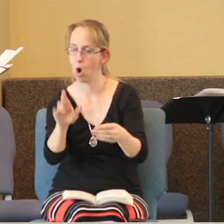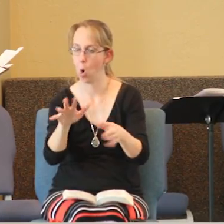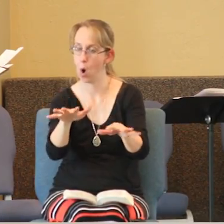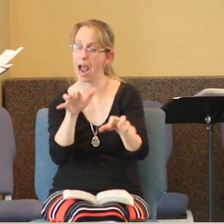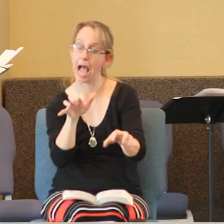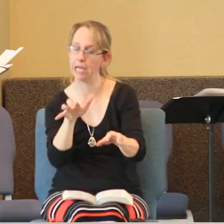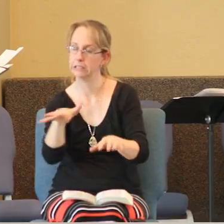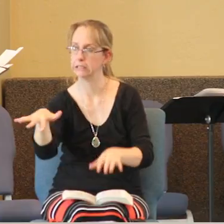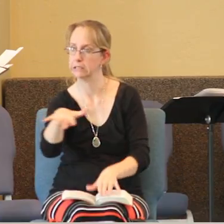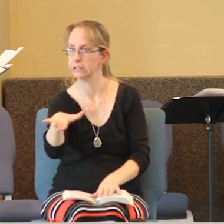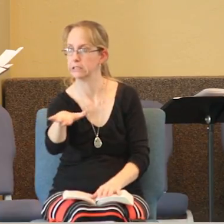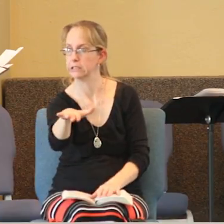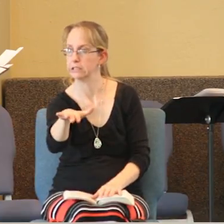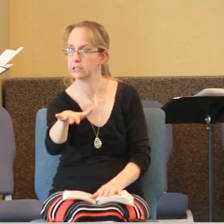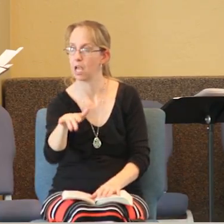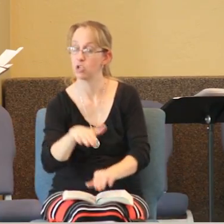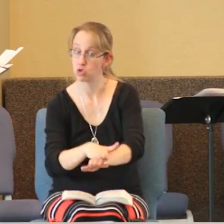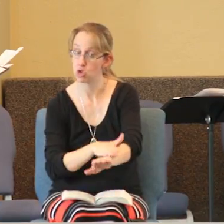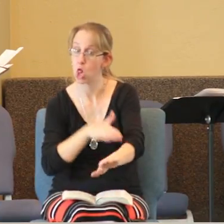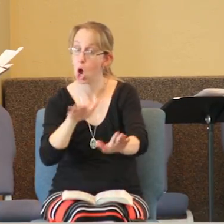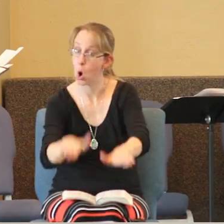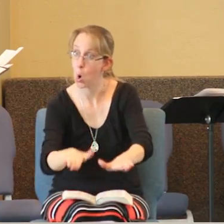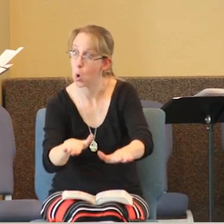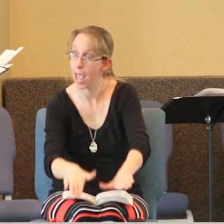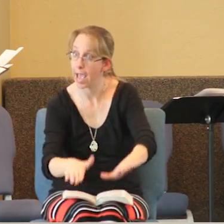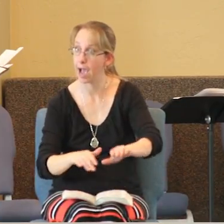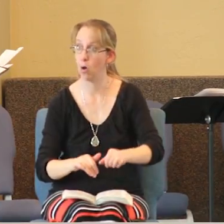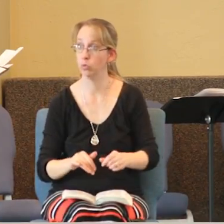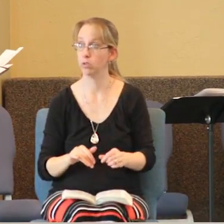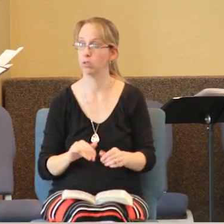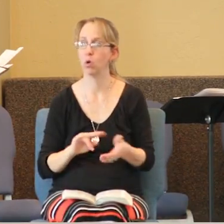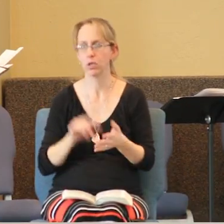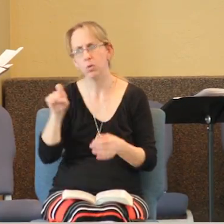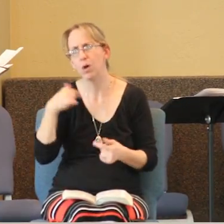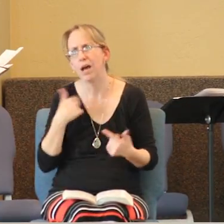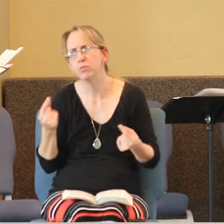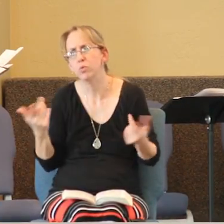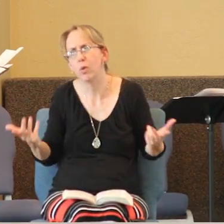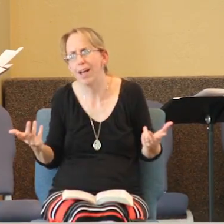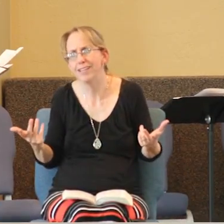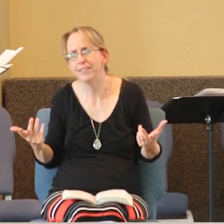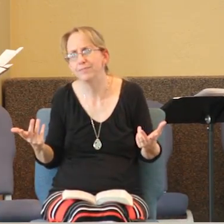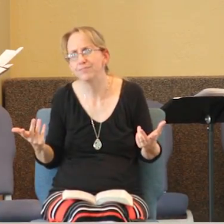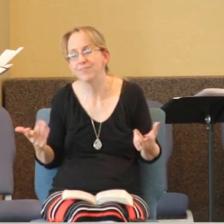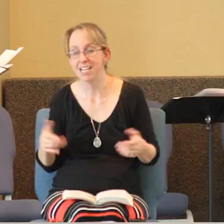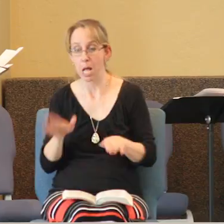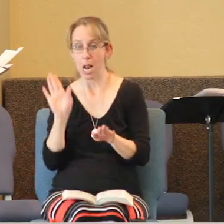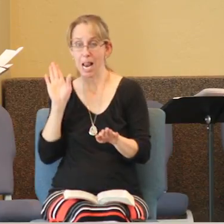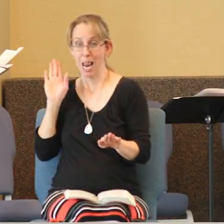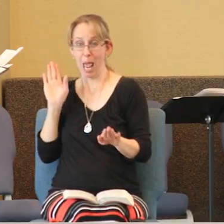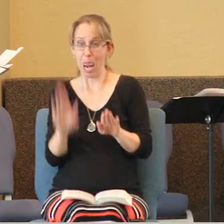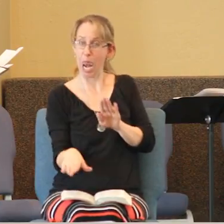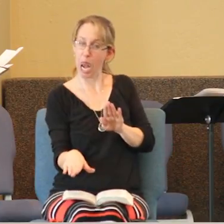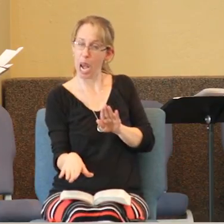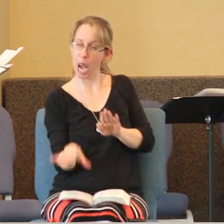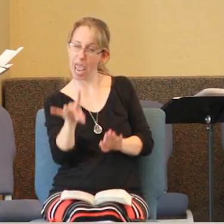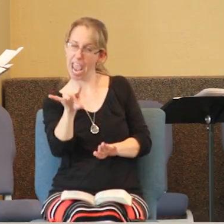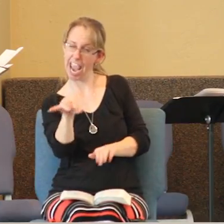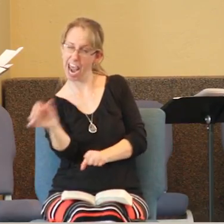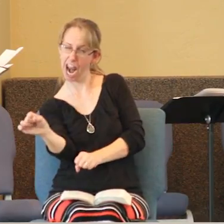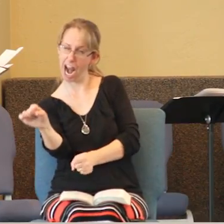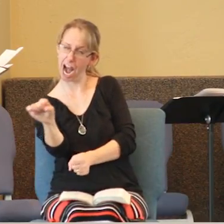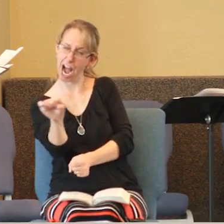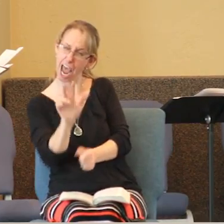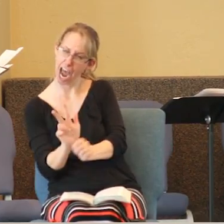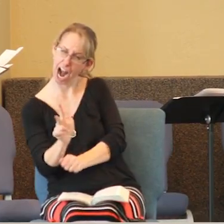may be present, slow down, guess what I'm supposed to do? Speed to 80 miles an hour and take that corner and slide